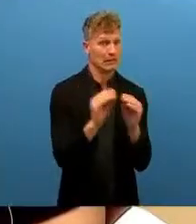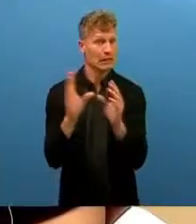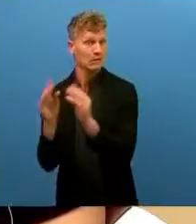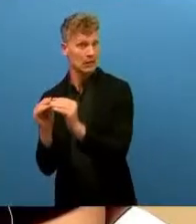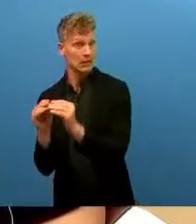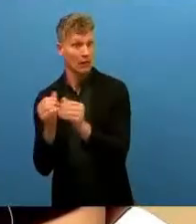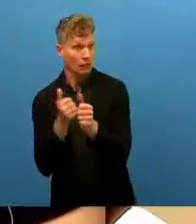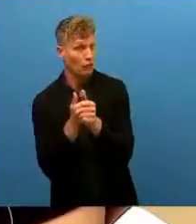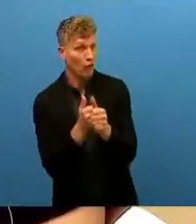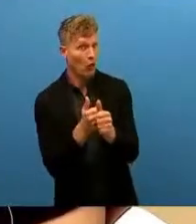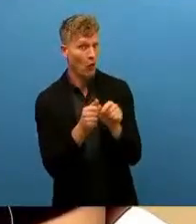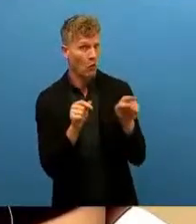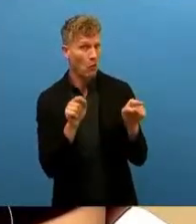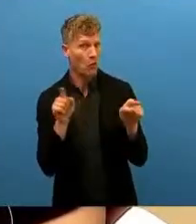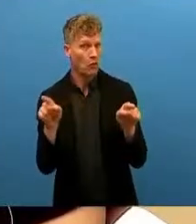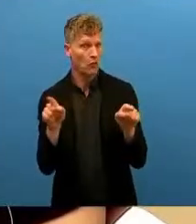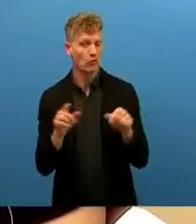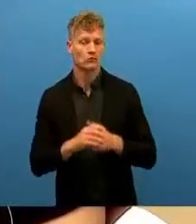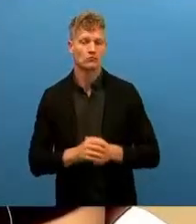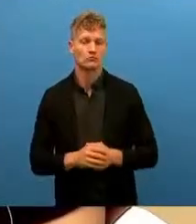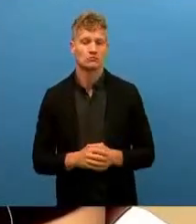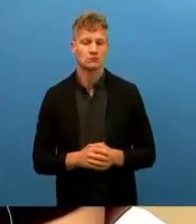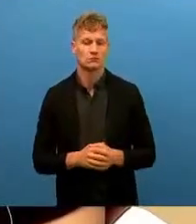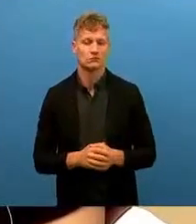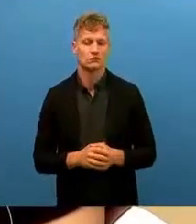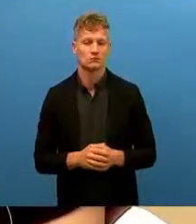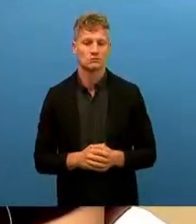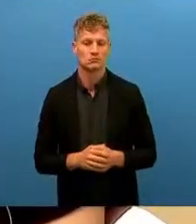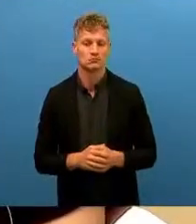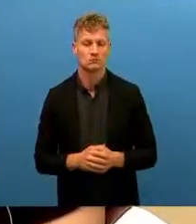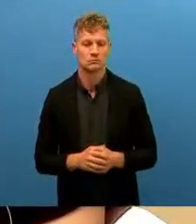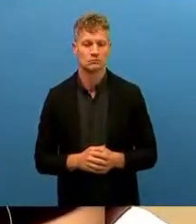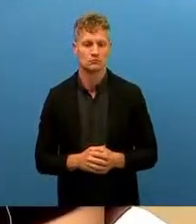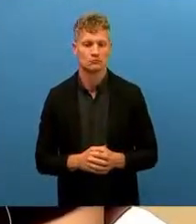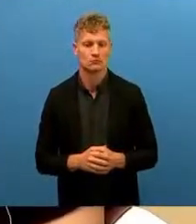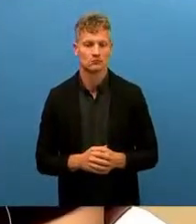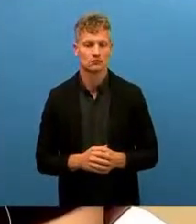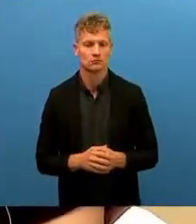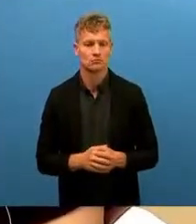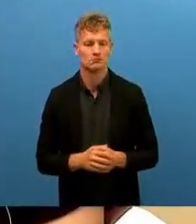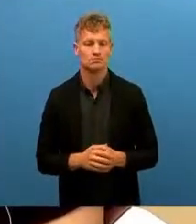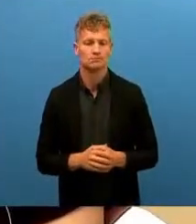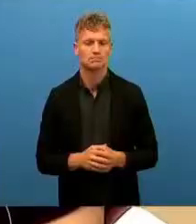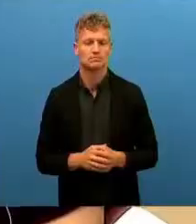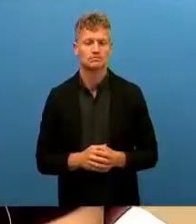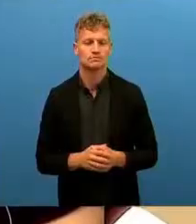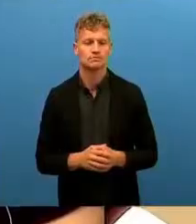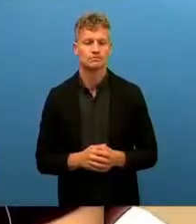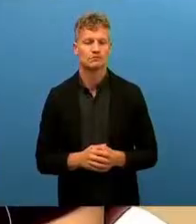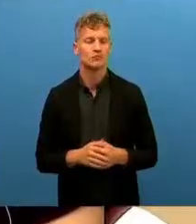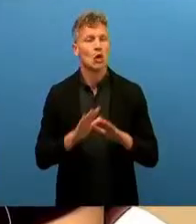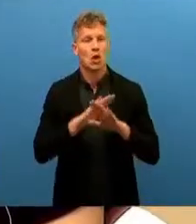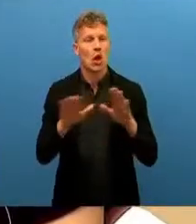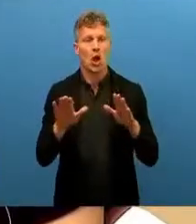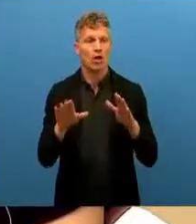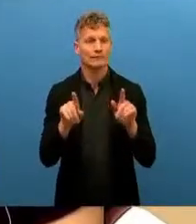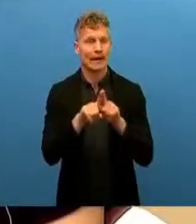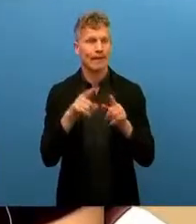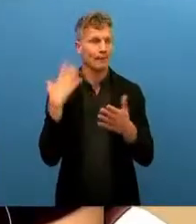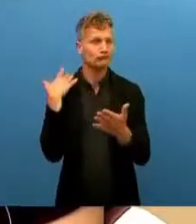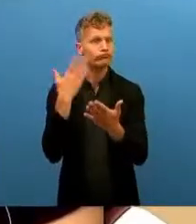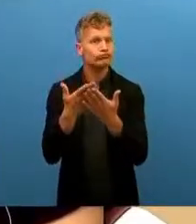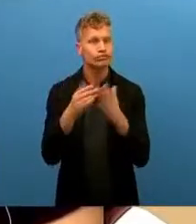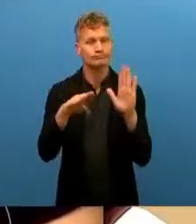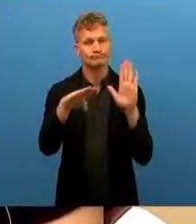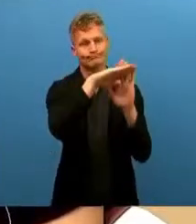criteria should be avoided. It is our hope that these principles can be adopted as practical measures and